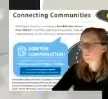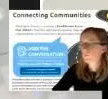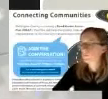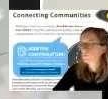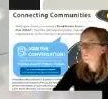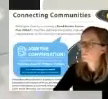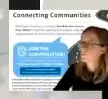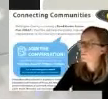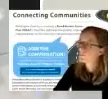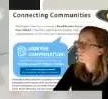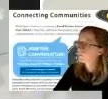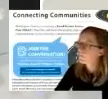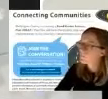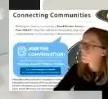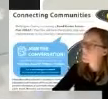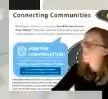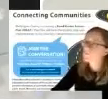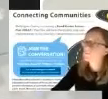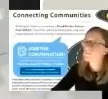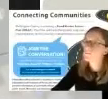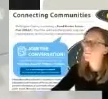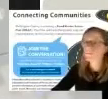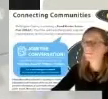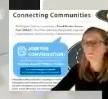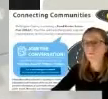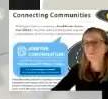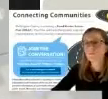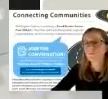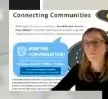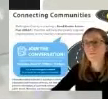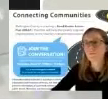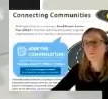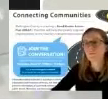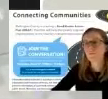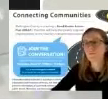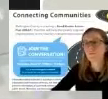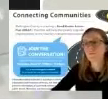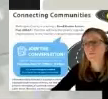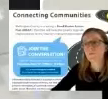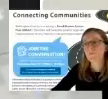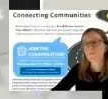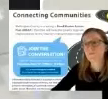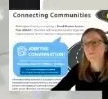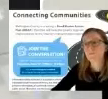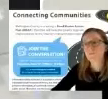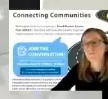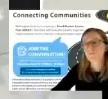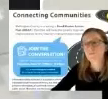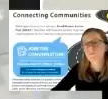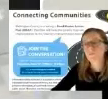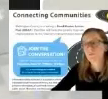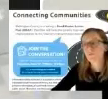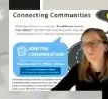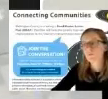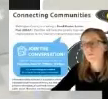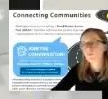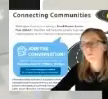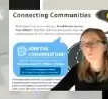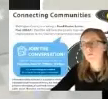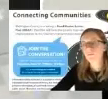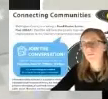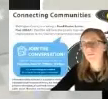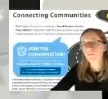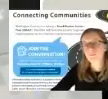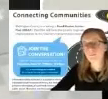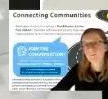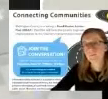evaluation has not been completed because of the status of the 124 EA. Given that the problem statement's been confirmed